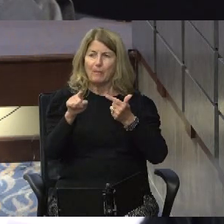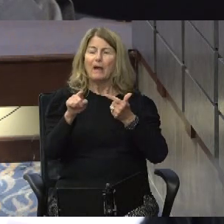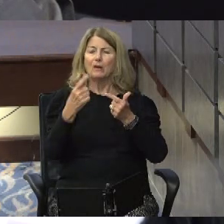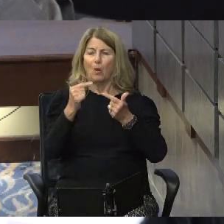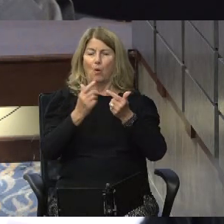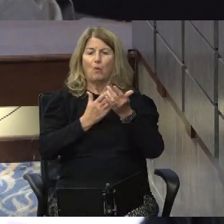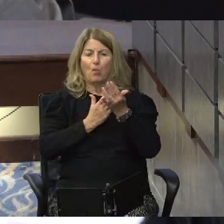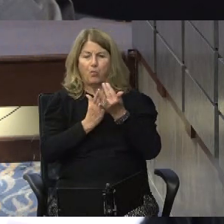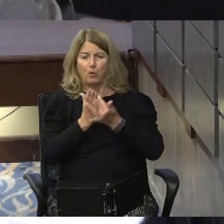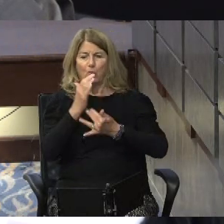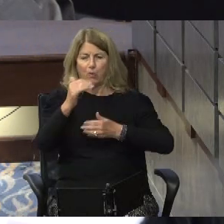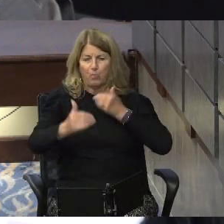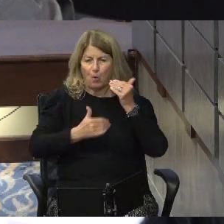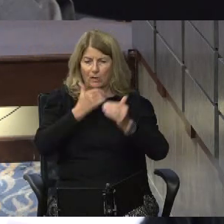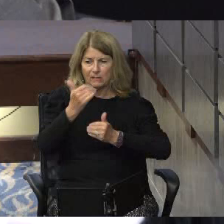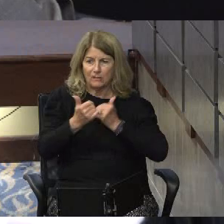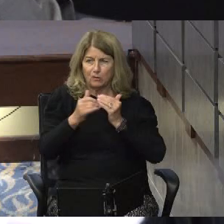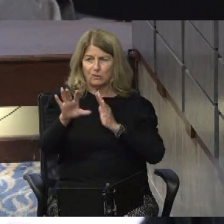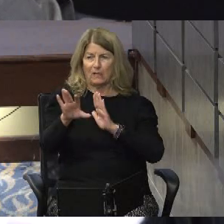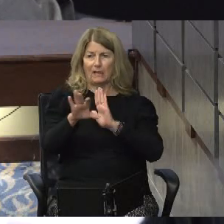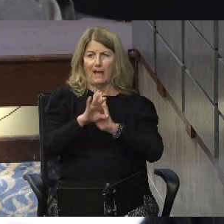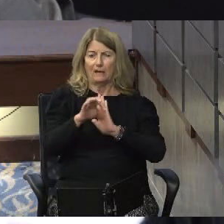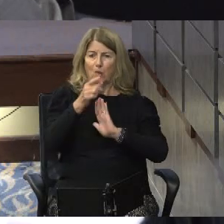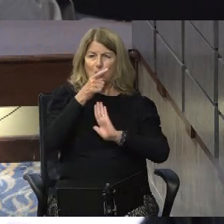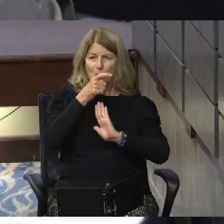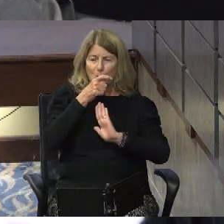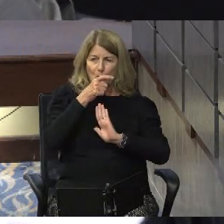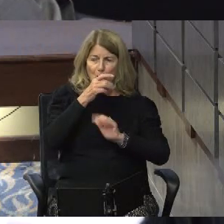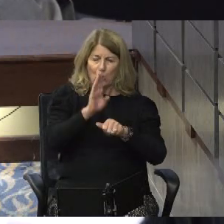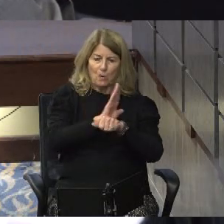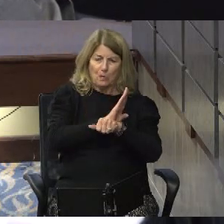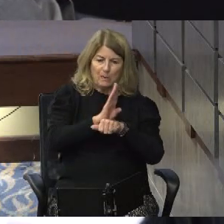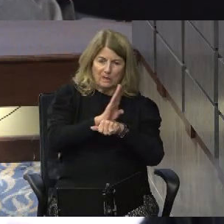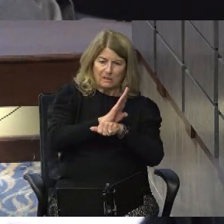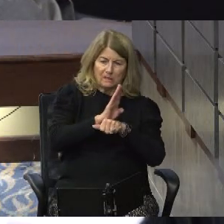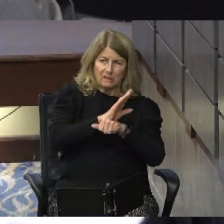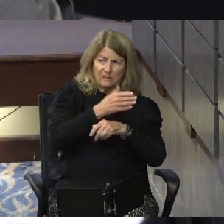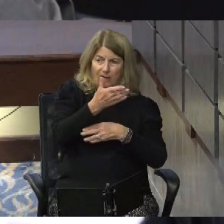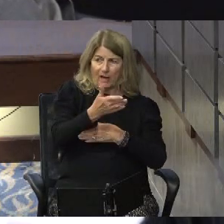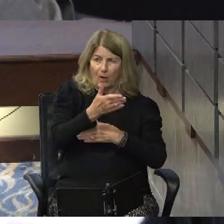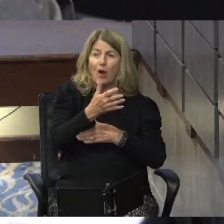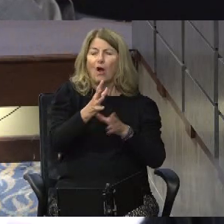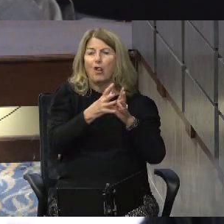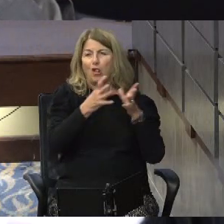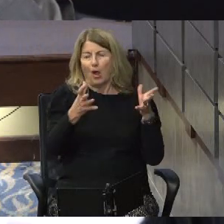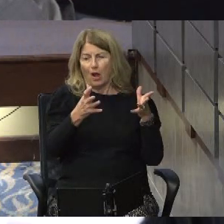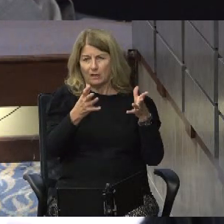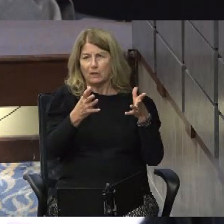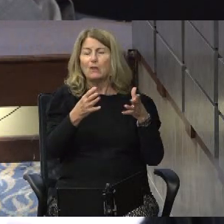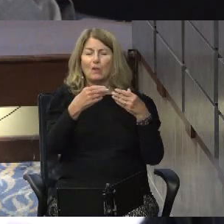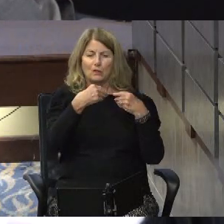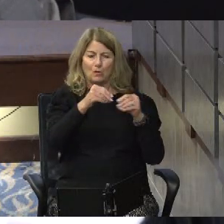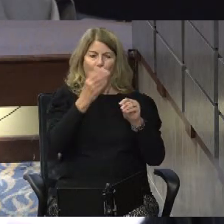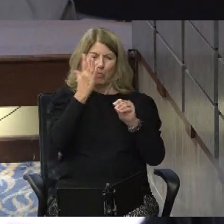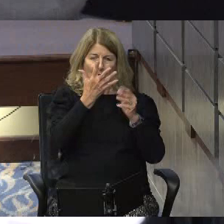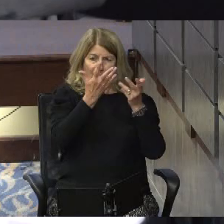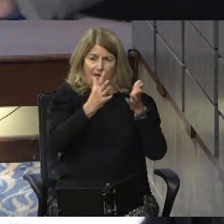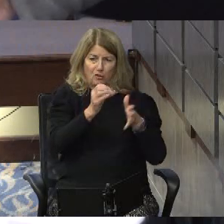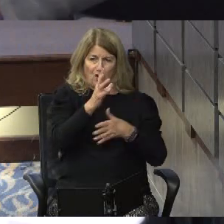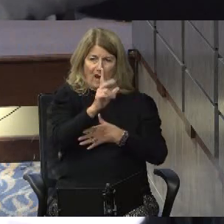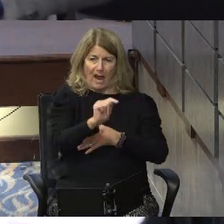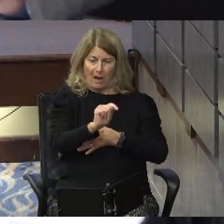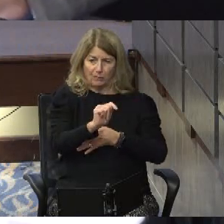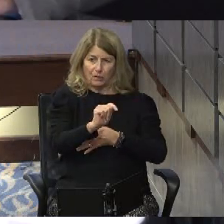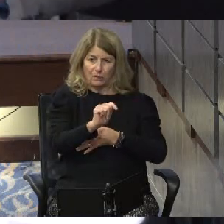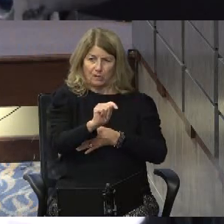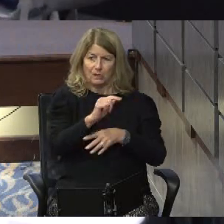us market this. Great, And agreed. ultimately, you'll see that a lot of this will be tenant finish out, and the floor will be essentially gravel